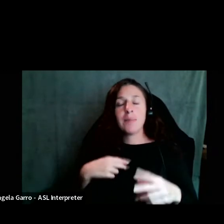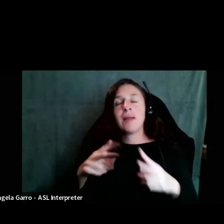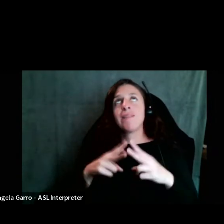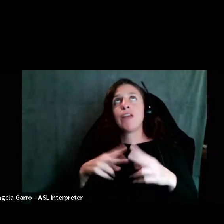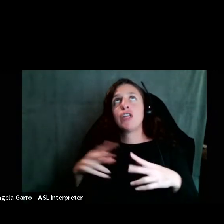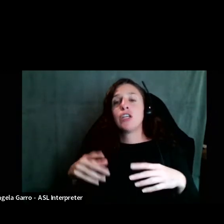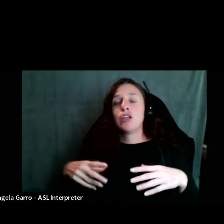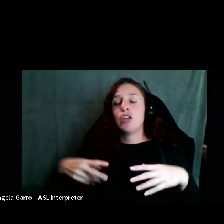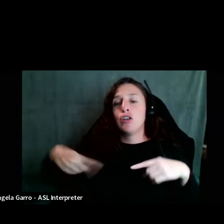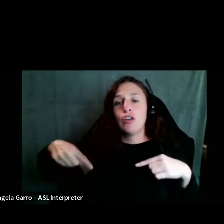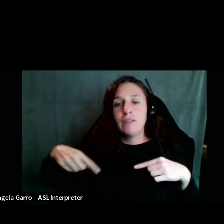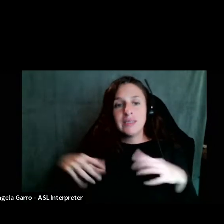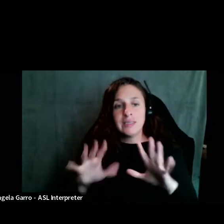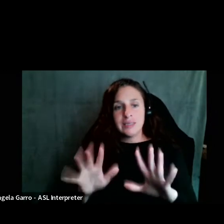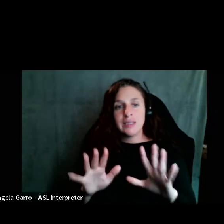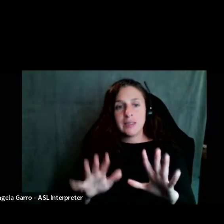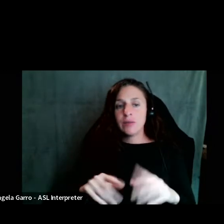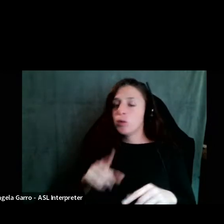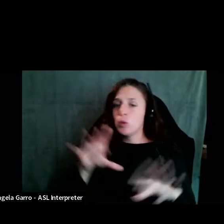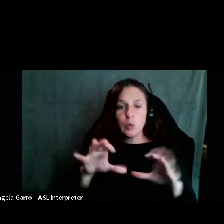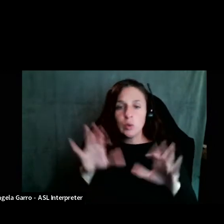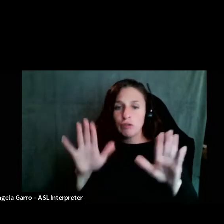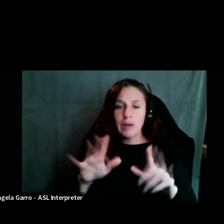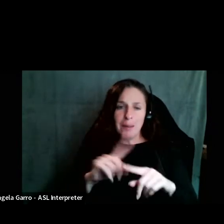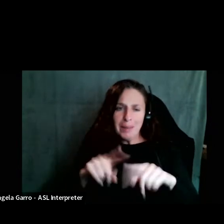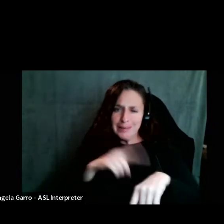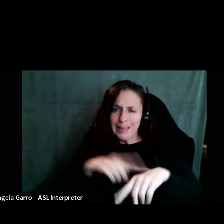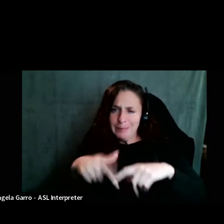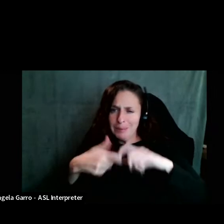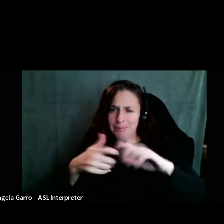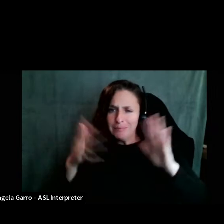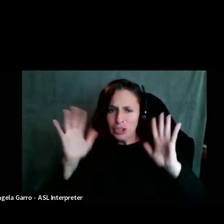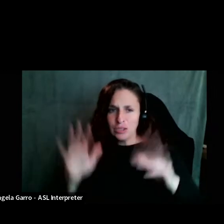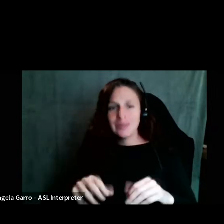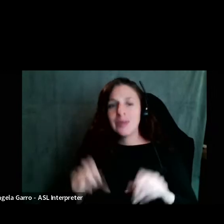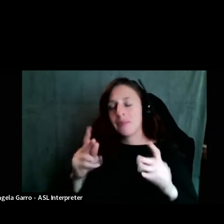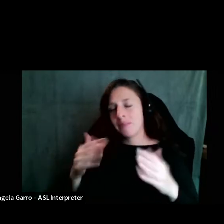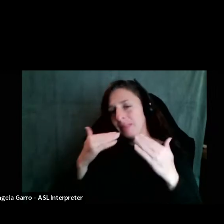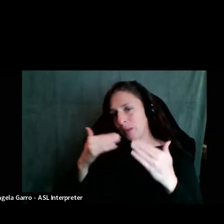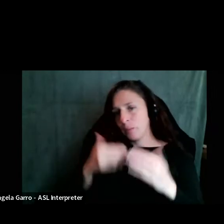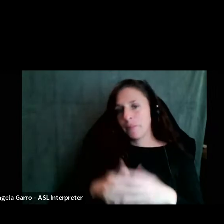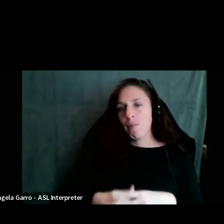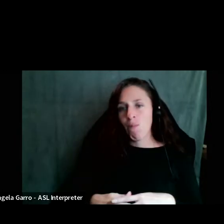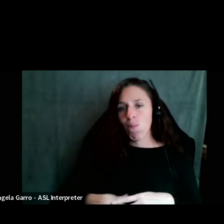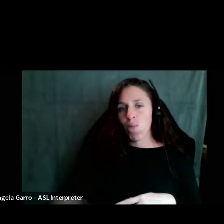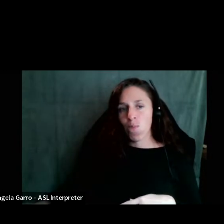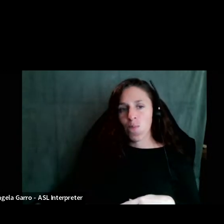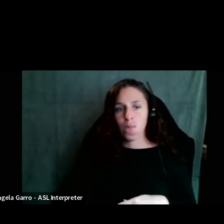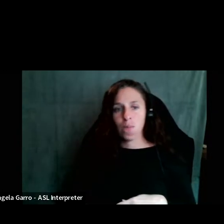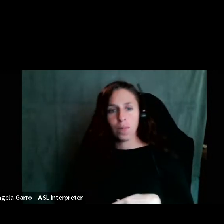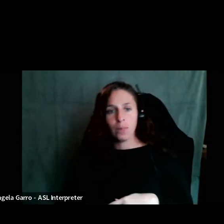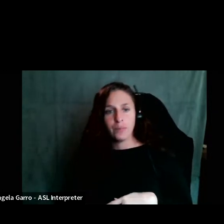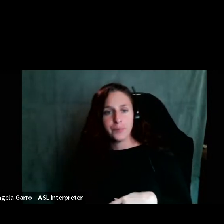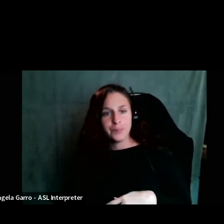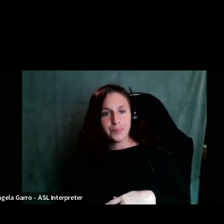and I can't speak straight. No, you're doing great. The time's up though. Sorry. Thank you. Thank you.